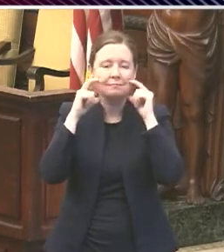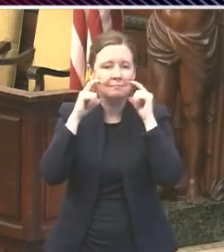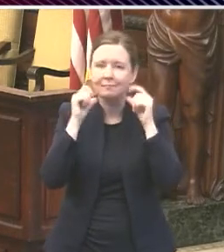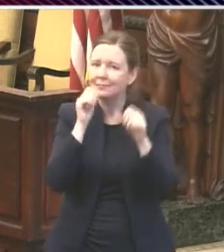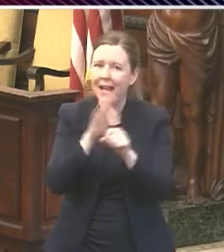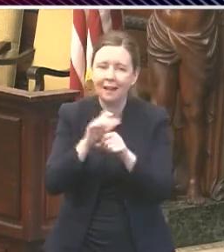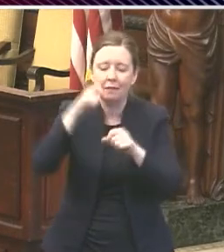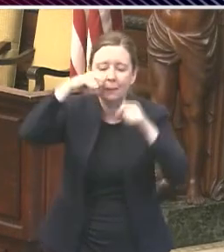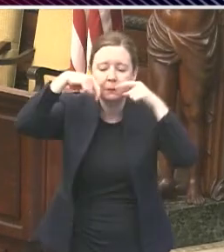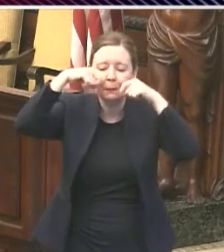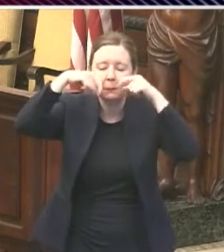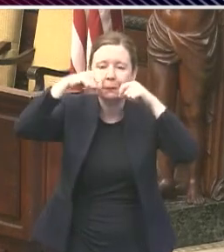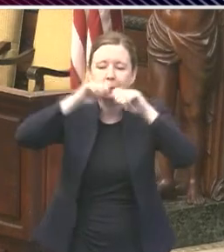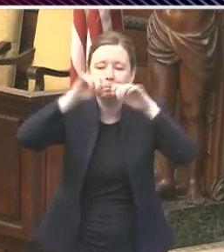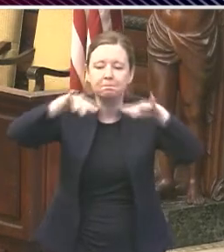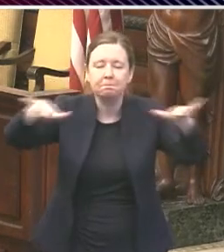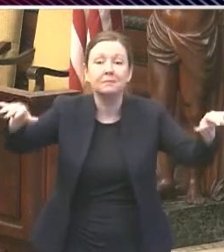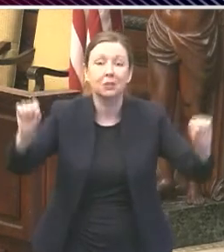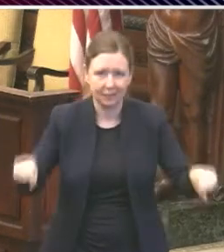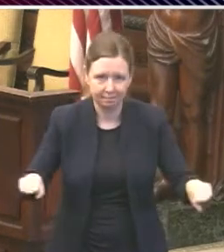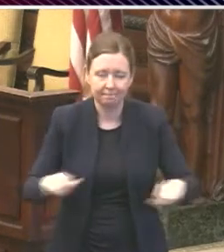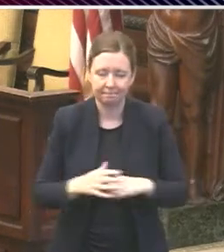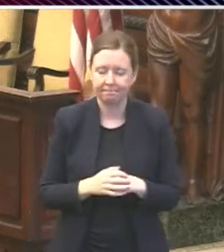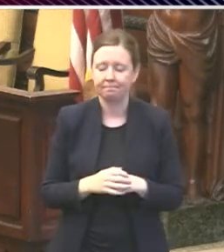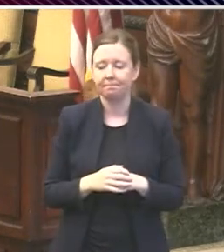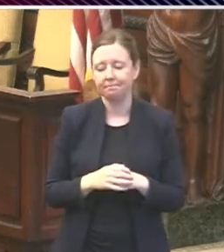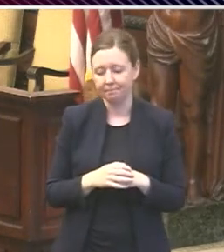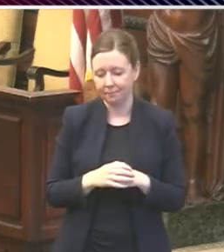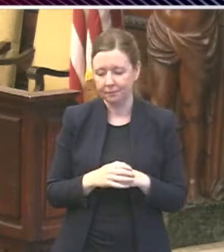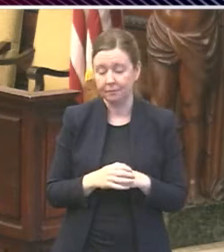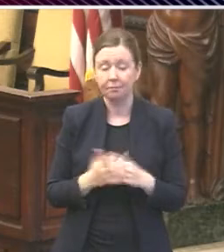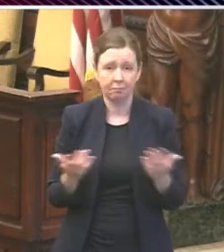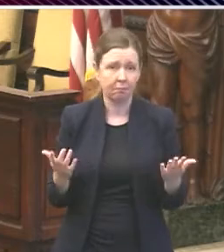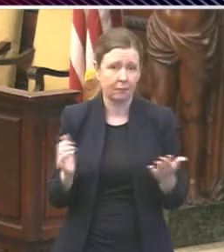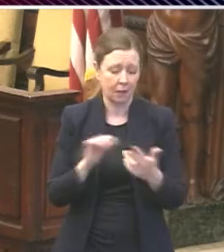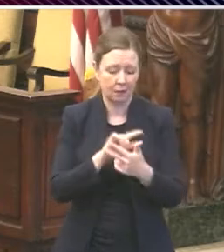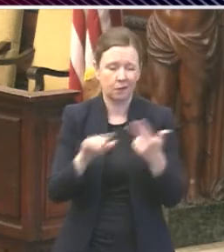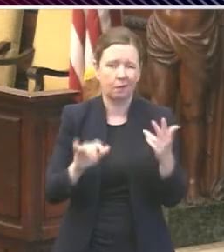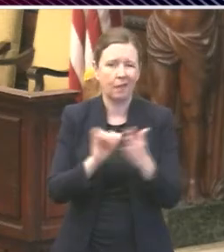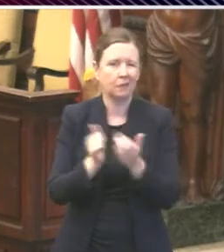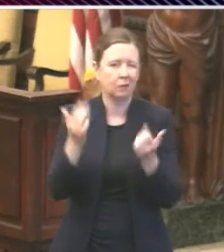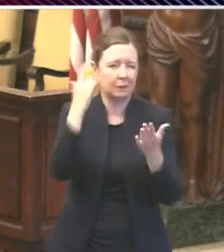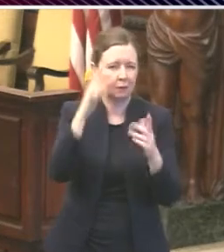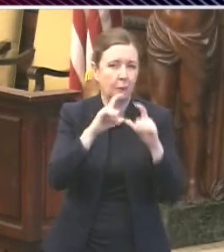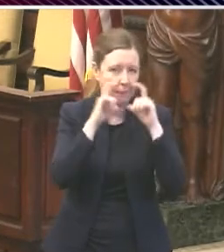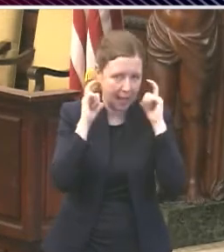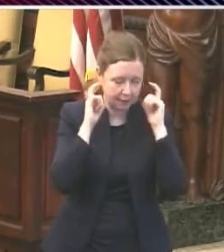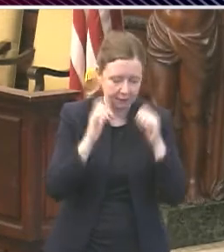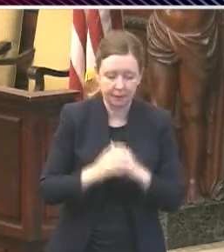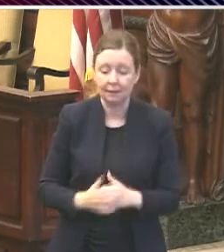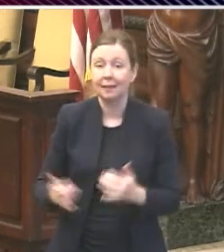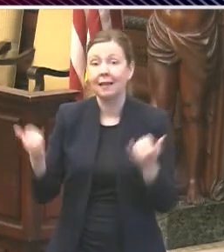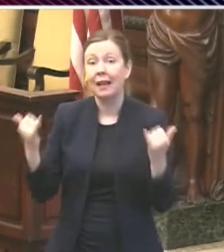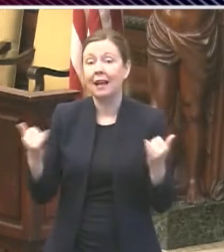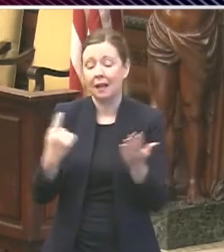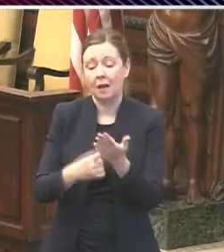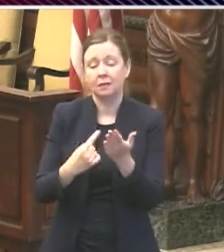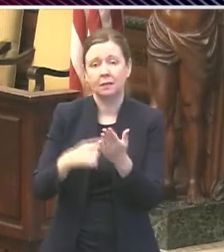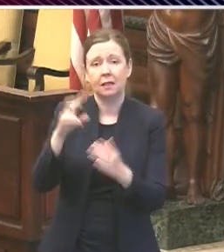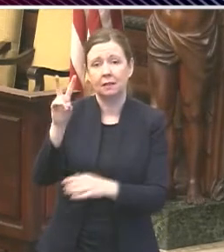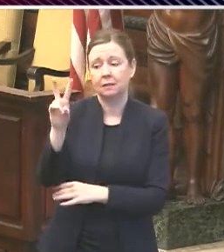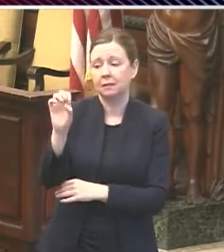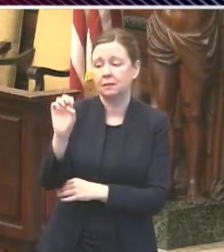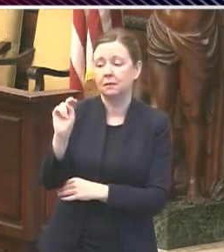go out from or it can come in too. So that's where we are with masks. Now let me talk a little bit about ventilation. You know, there